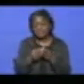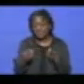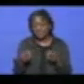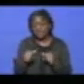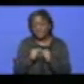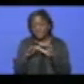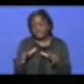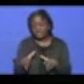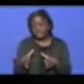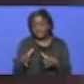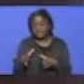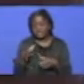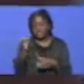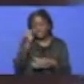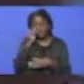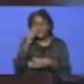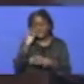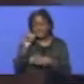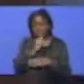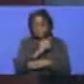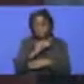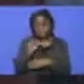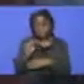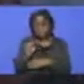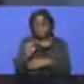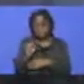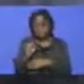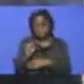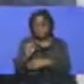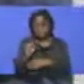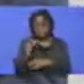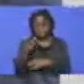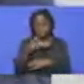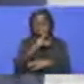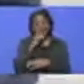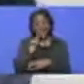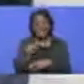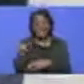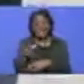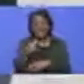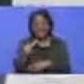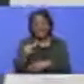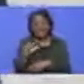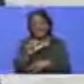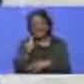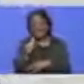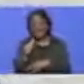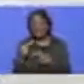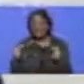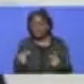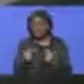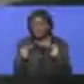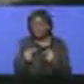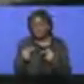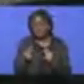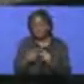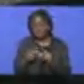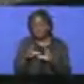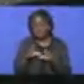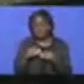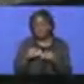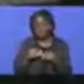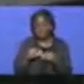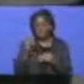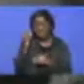Honourable Obi Wilchcombe. A sobering reality that both he and his parliamentary colleagues are struggling to come to grips with. The minister,